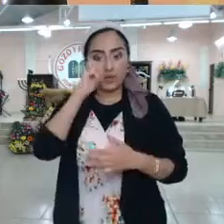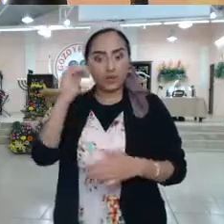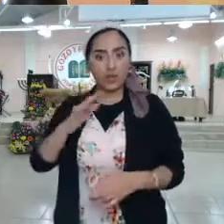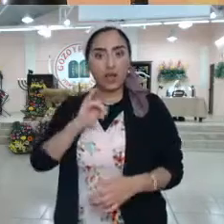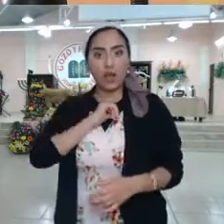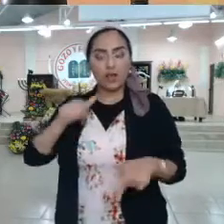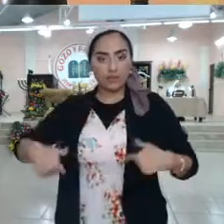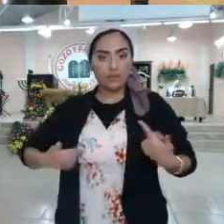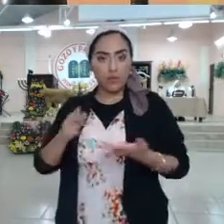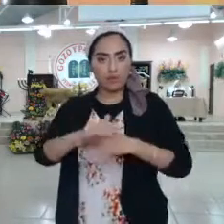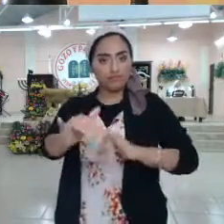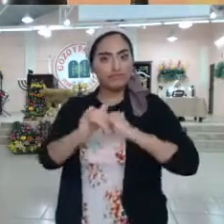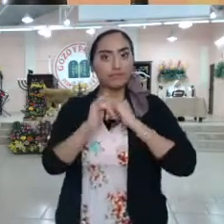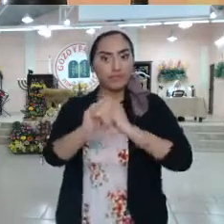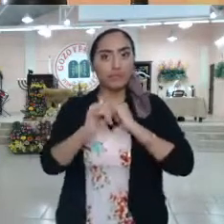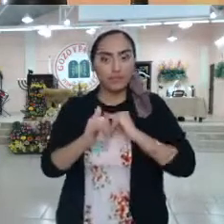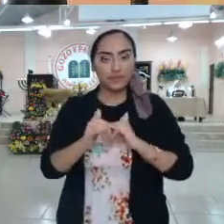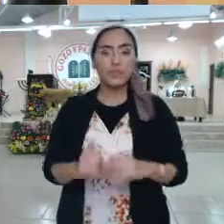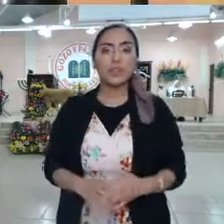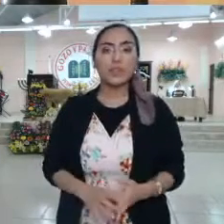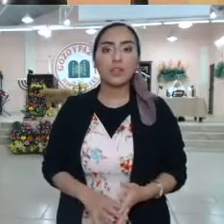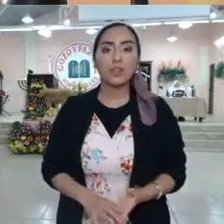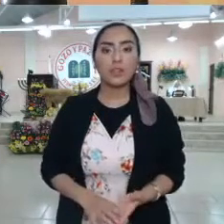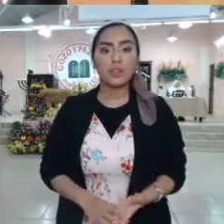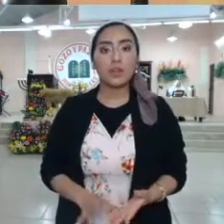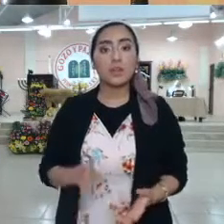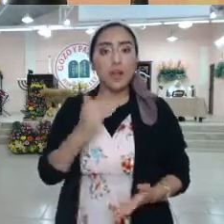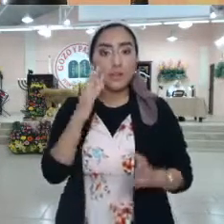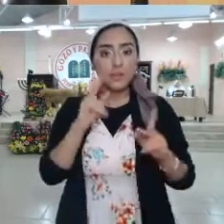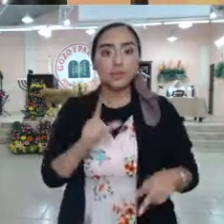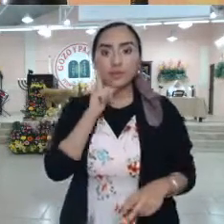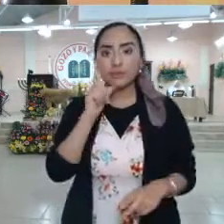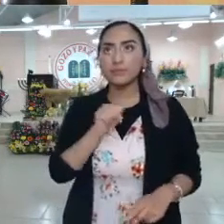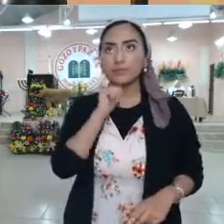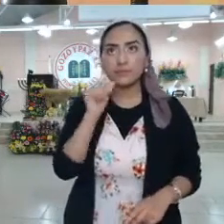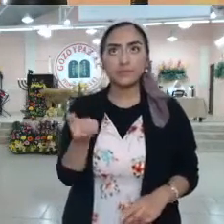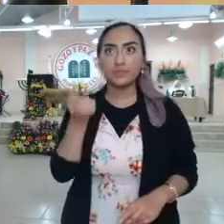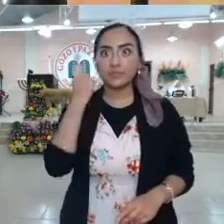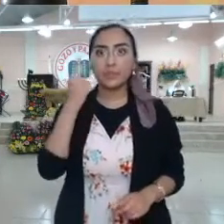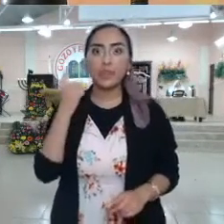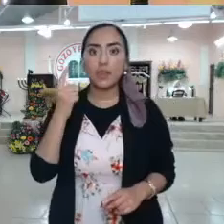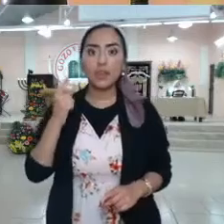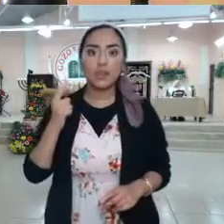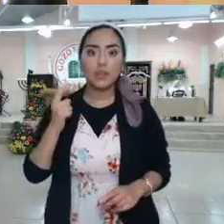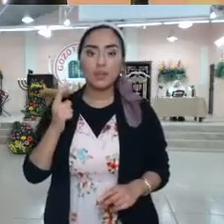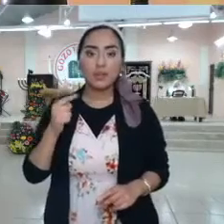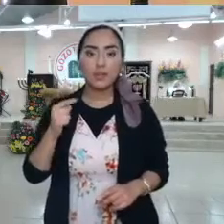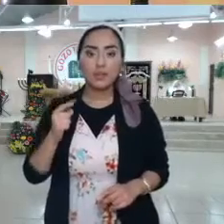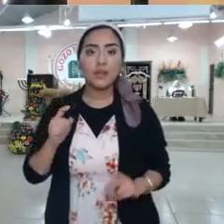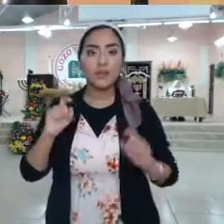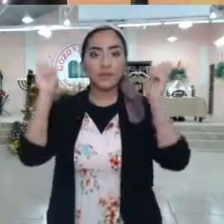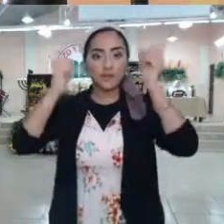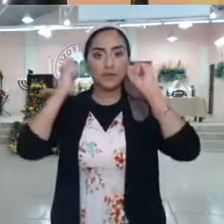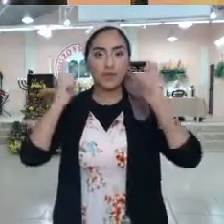Be holy, for I am holy, says the Tanakh. Well, but someone that they don't understand the meaning of the